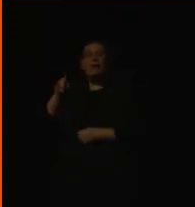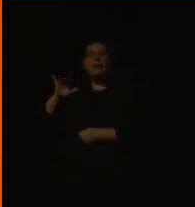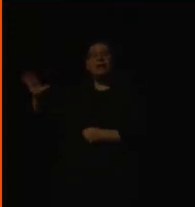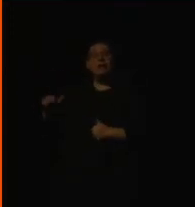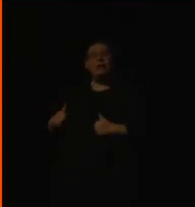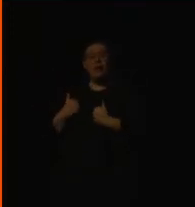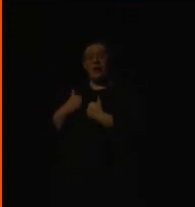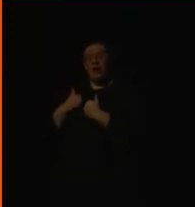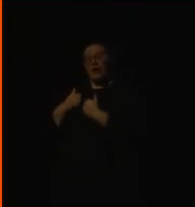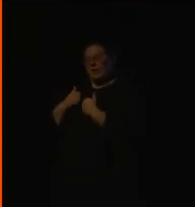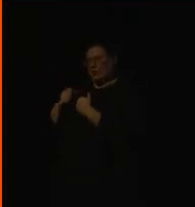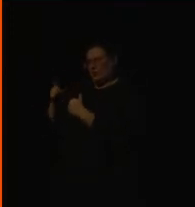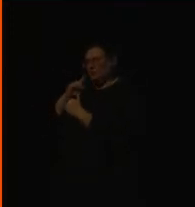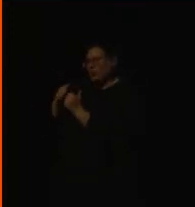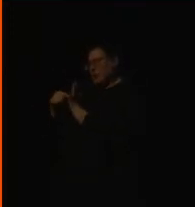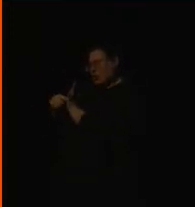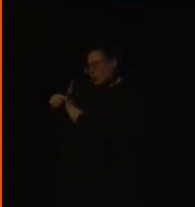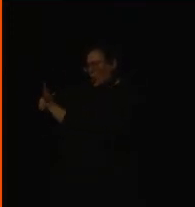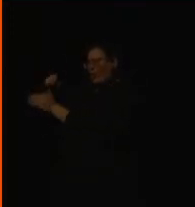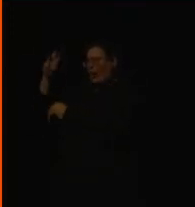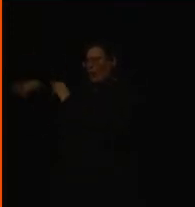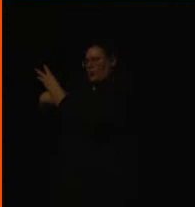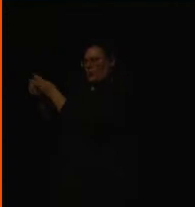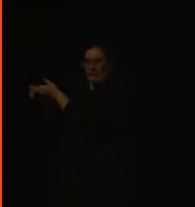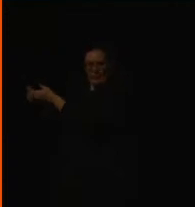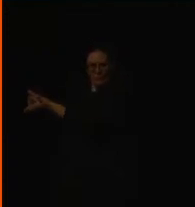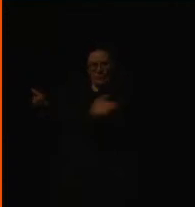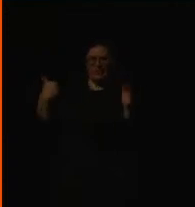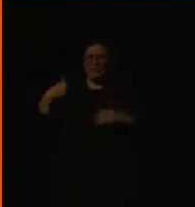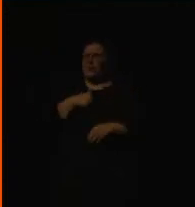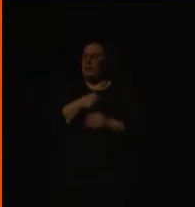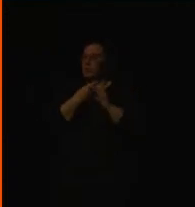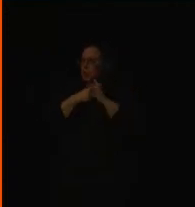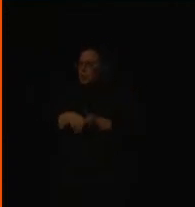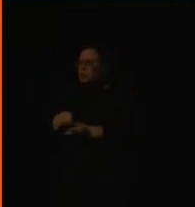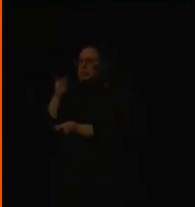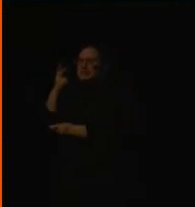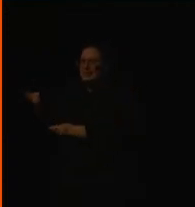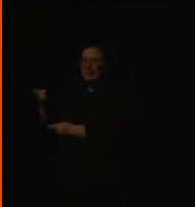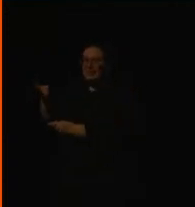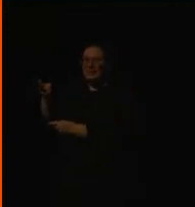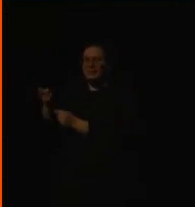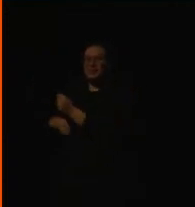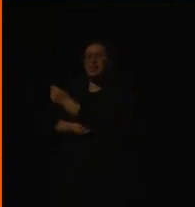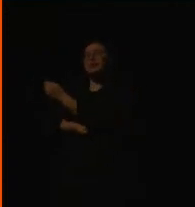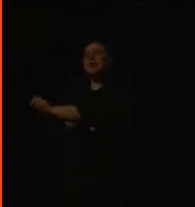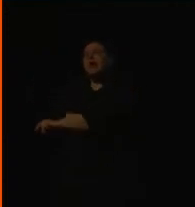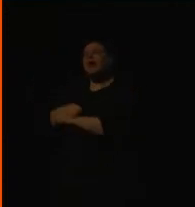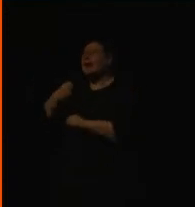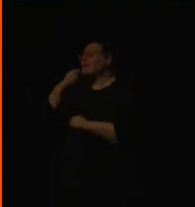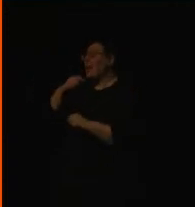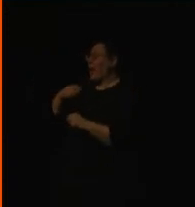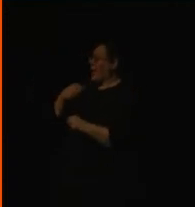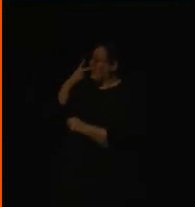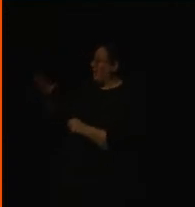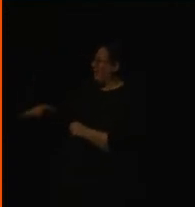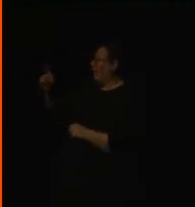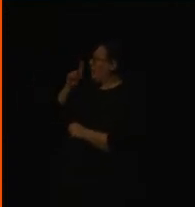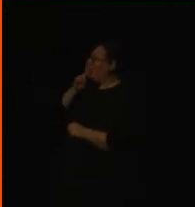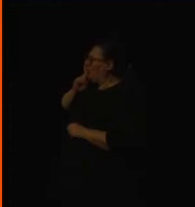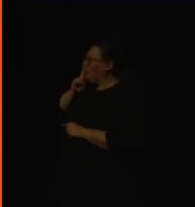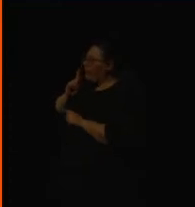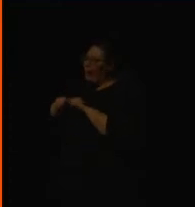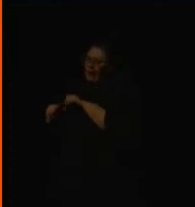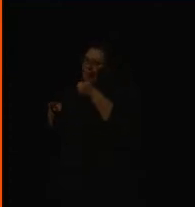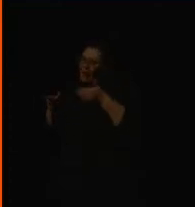illuminate the outlines of that other world for the rest of us to see. I say that in some sense, I didn't see Ady grow up. In another sense, of